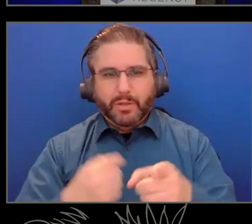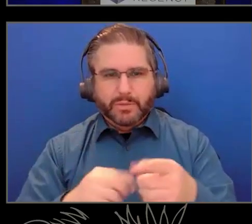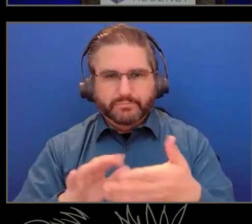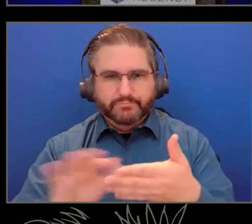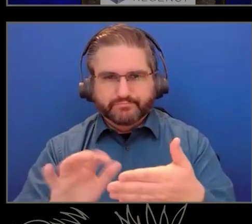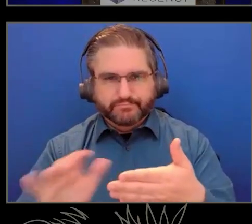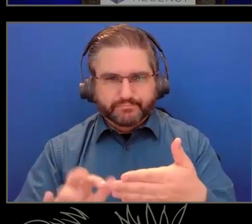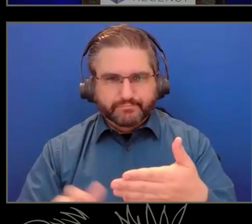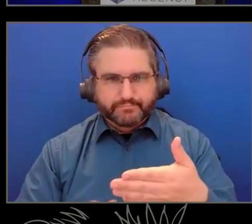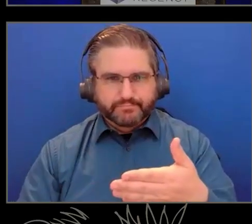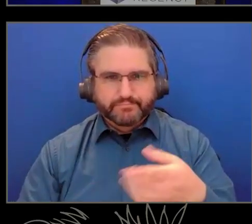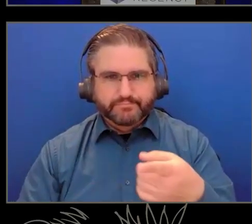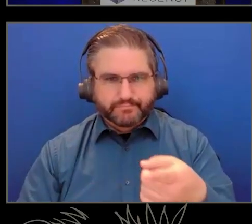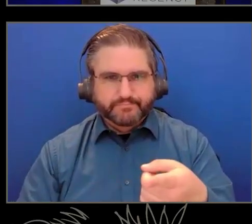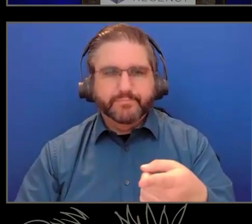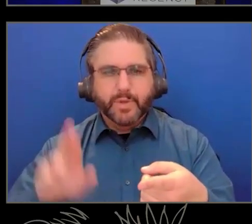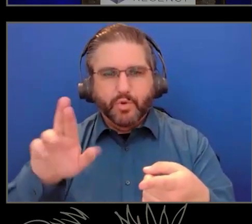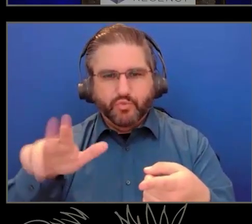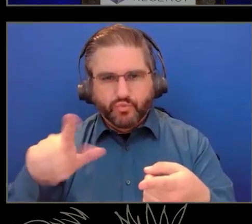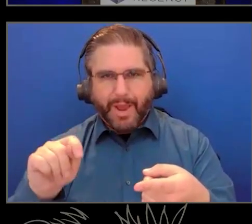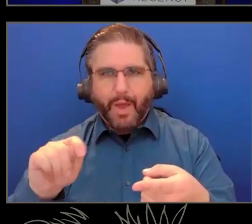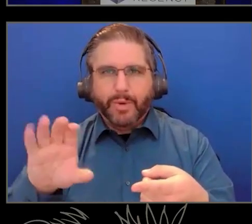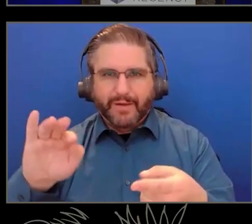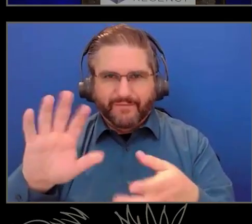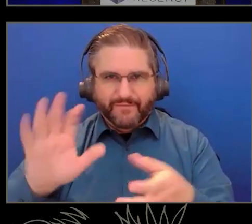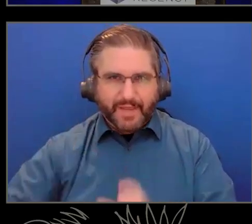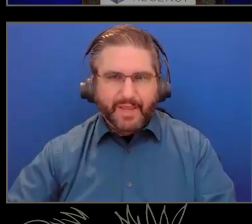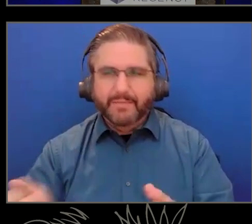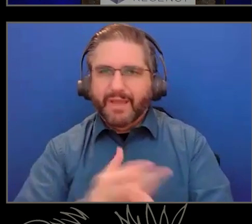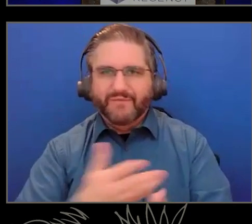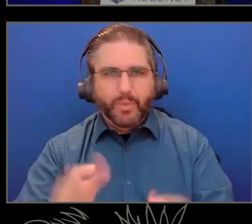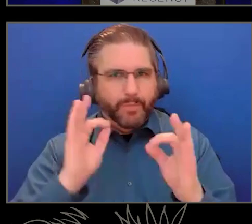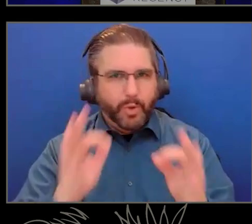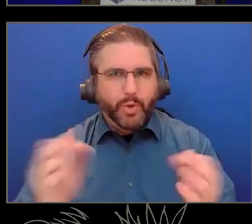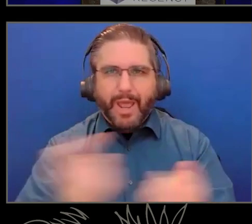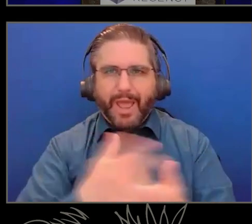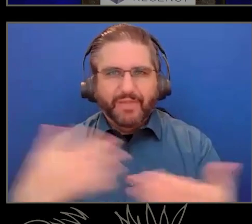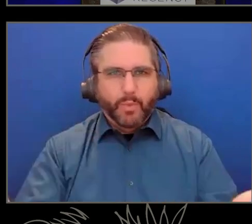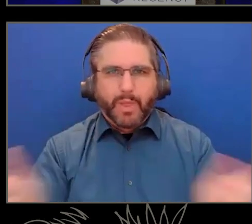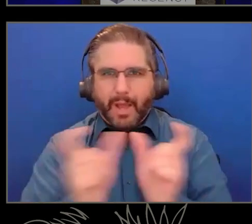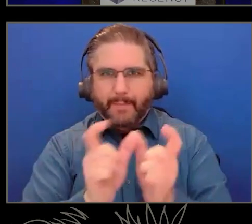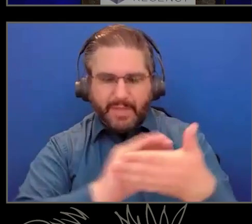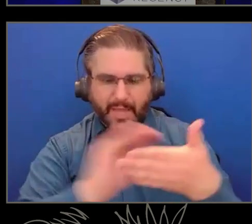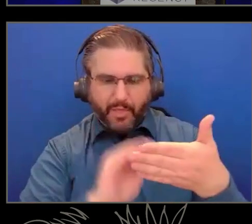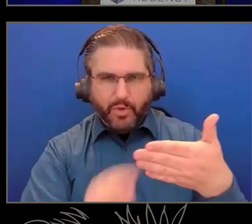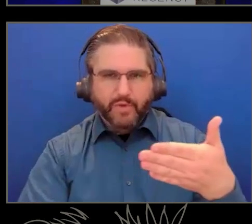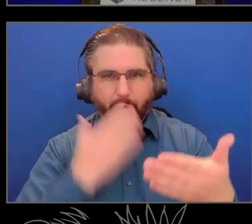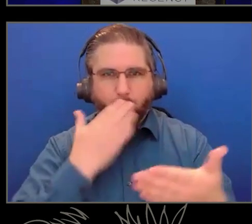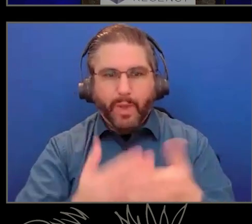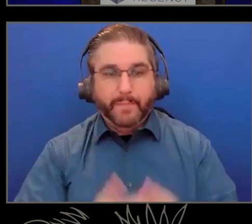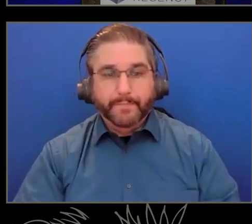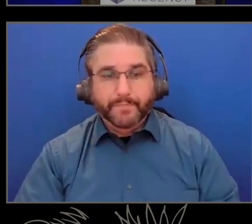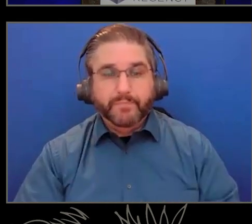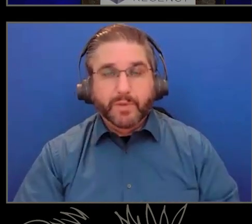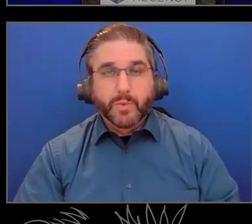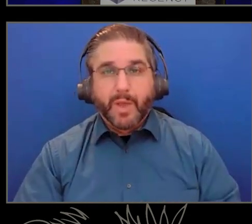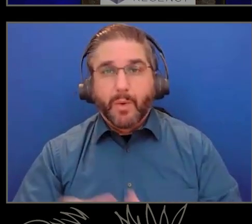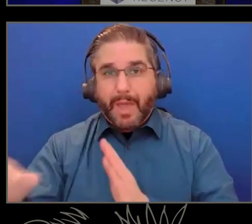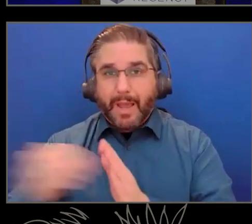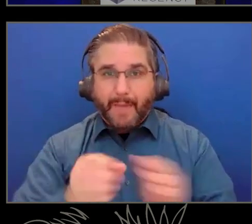route config, and that's how we know we're all going to be good and everything's going to compose really well. And so in here, I'm just going to copy and paste the exact same